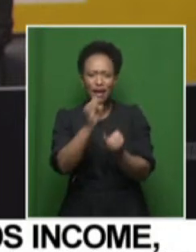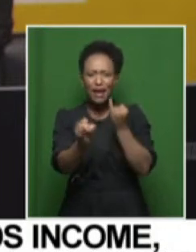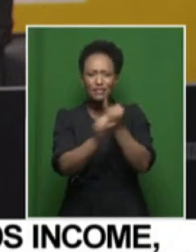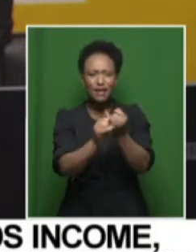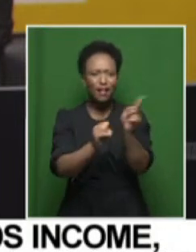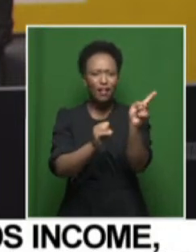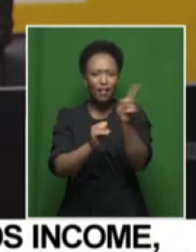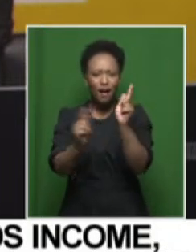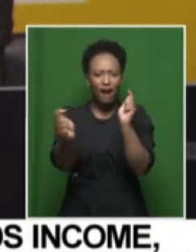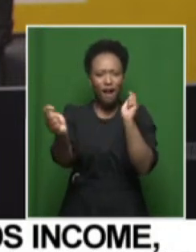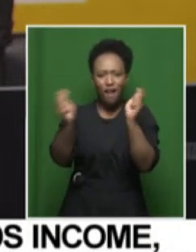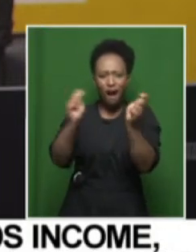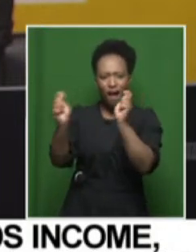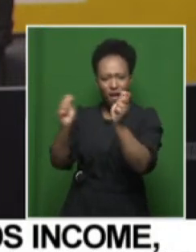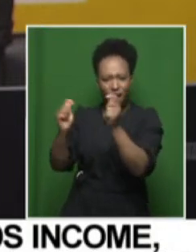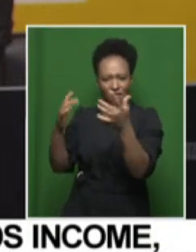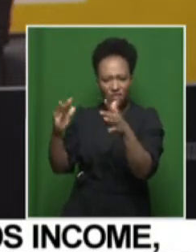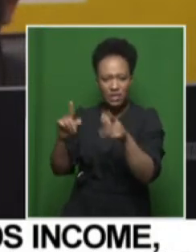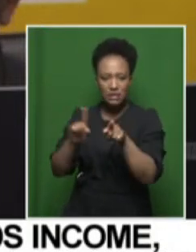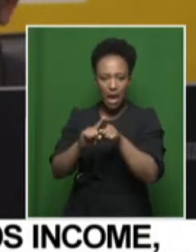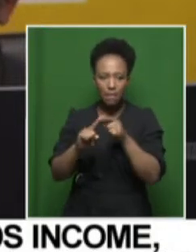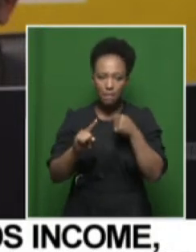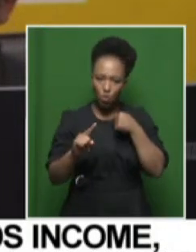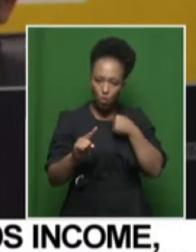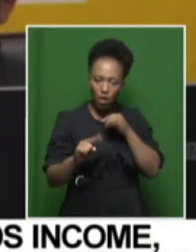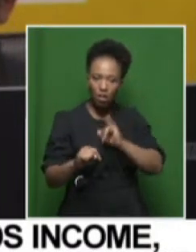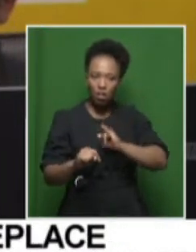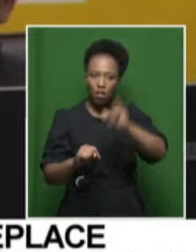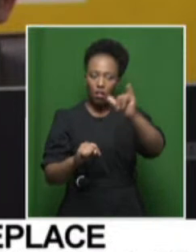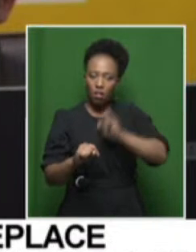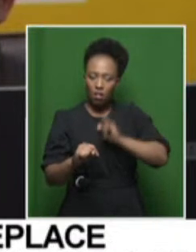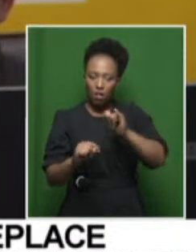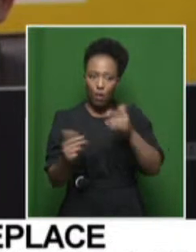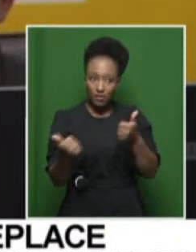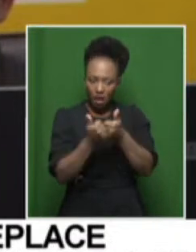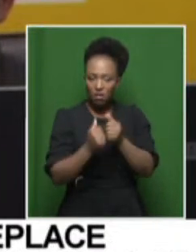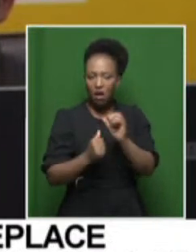environment along with our own unique challenges.